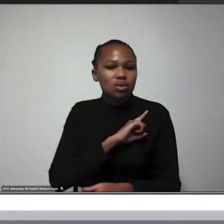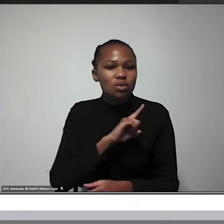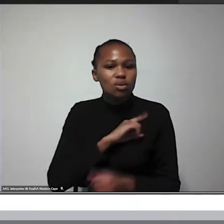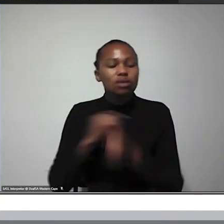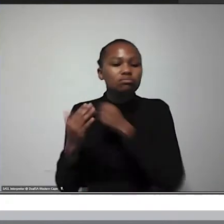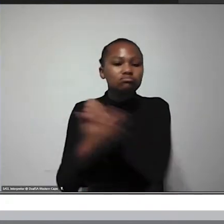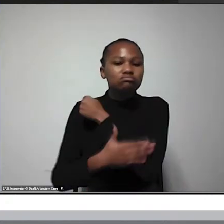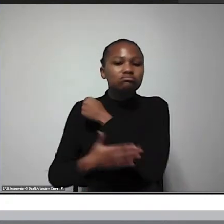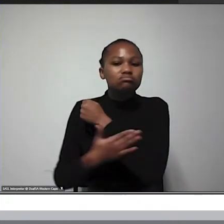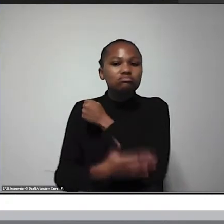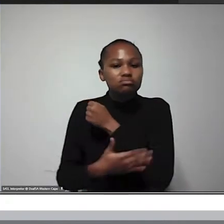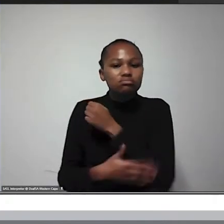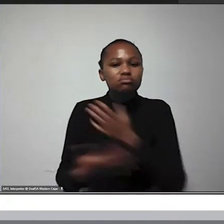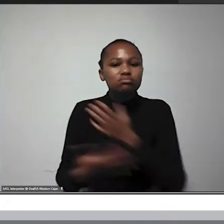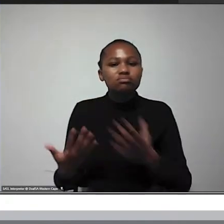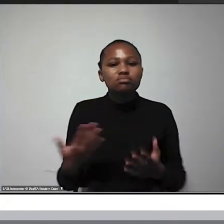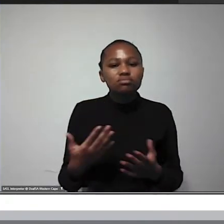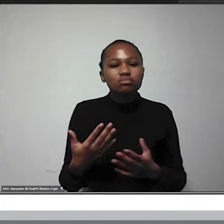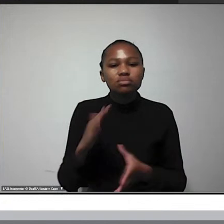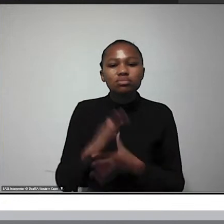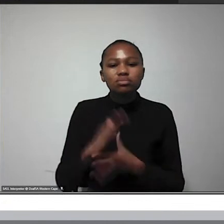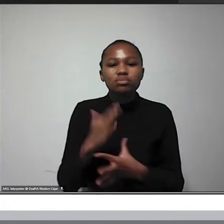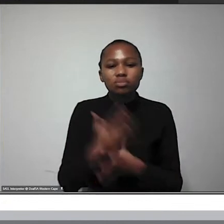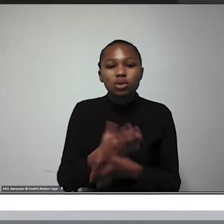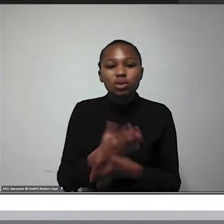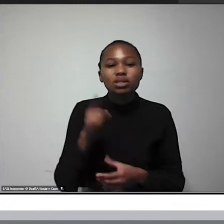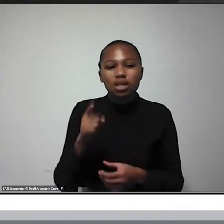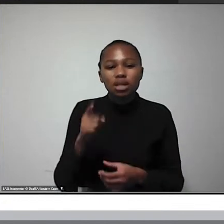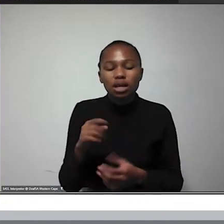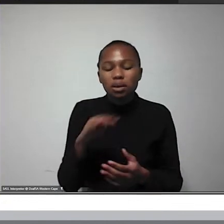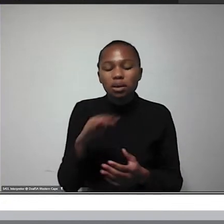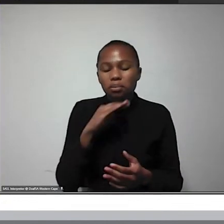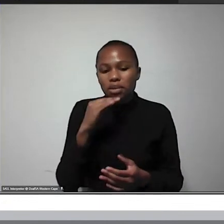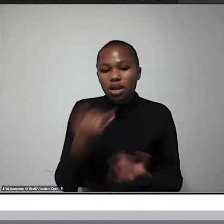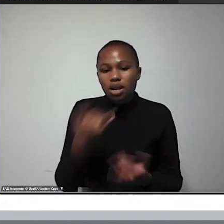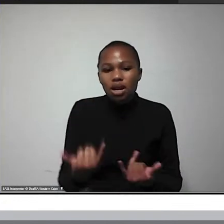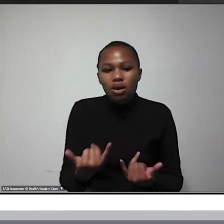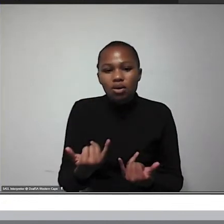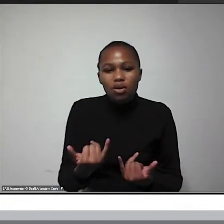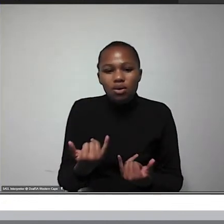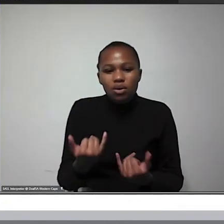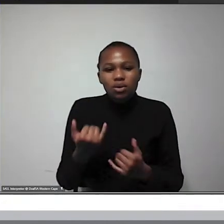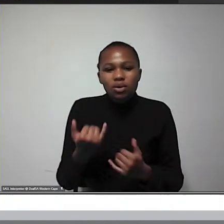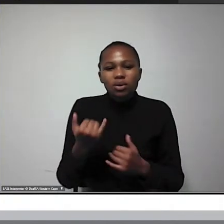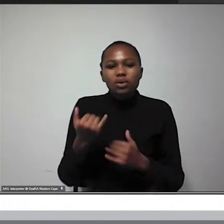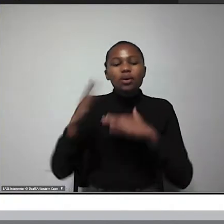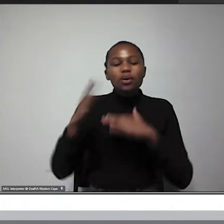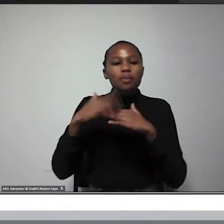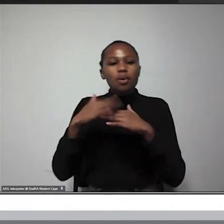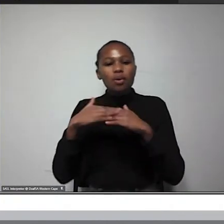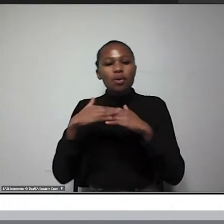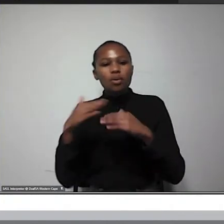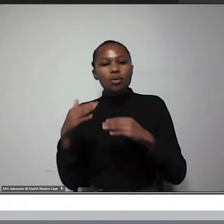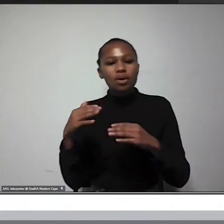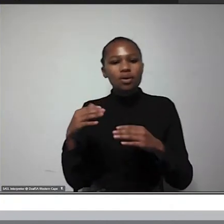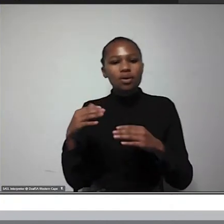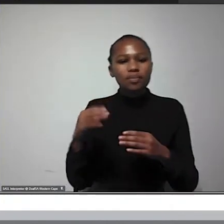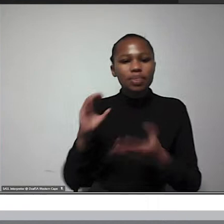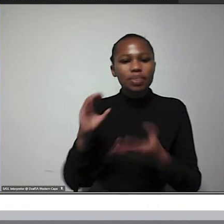definitely consolidating. And because of that, it's becoming a more lucrative investment